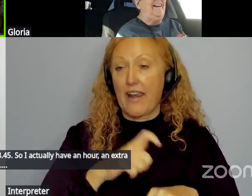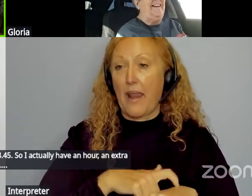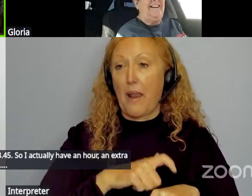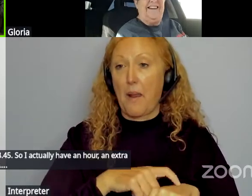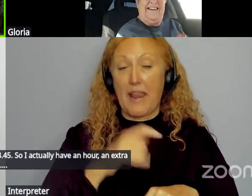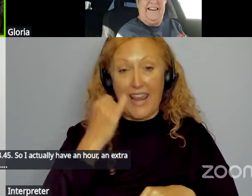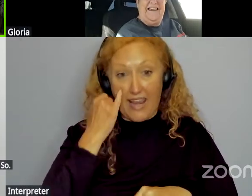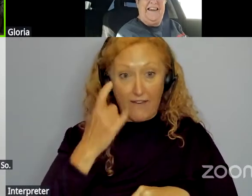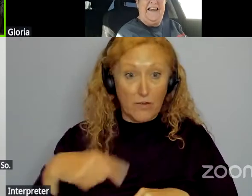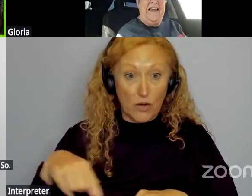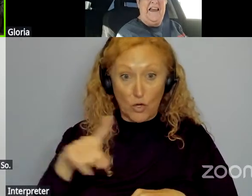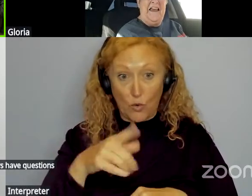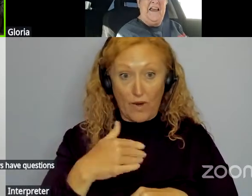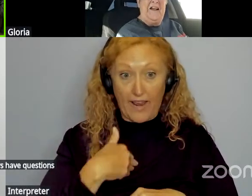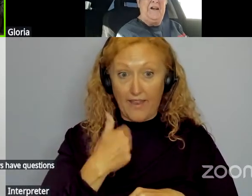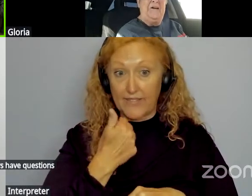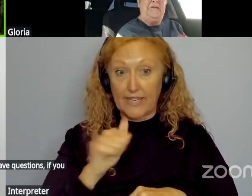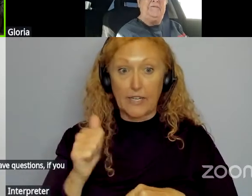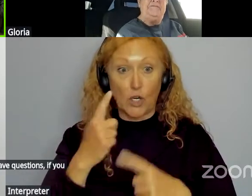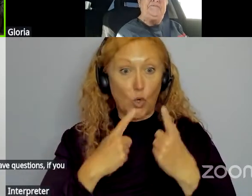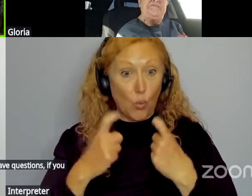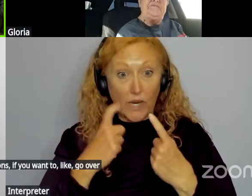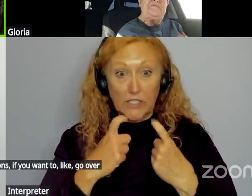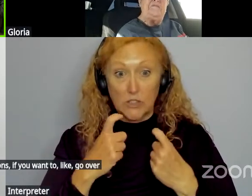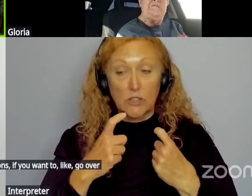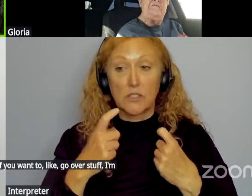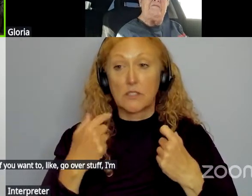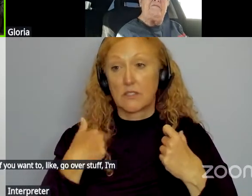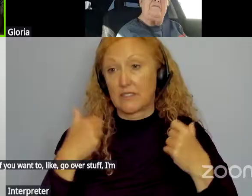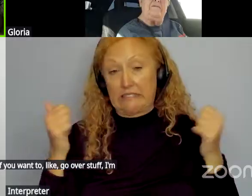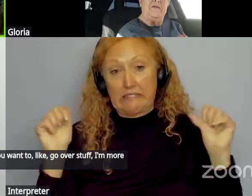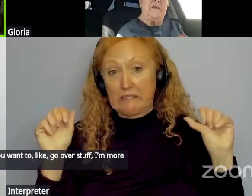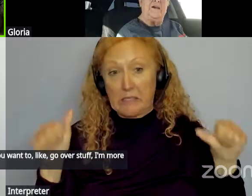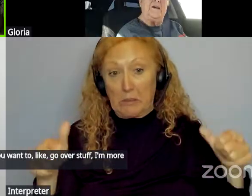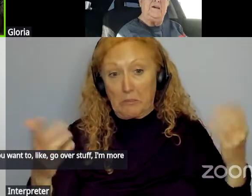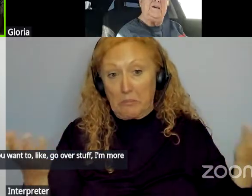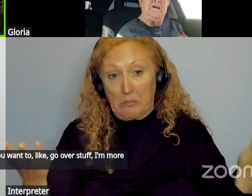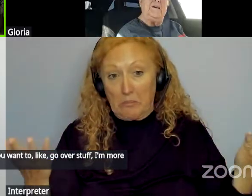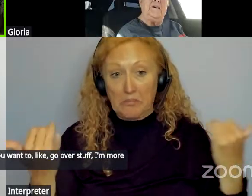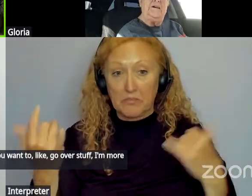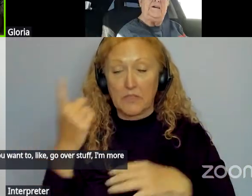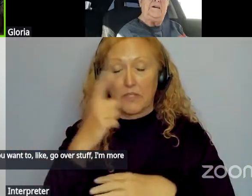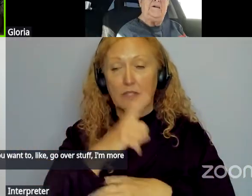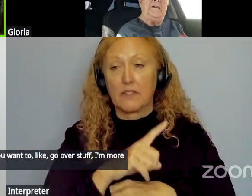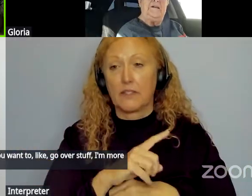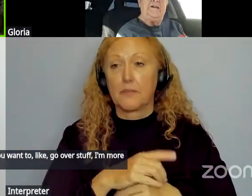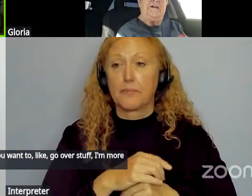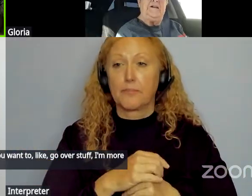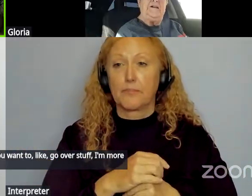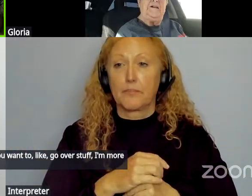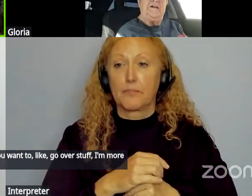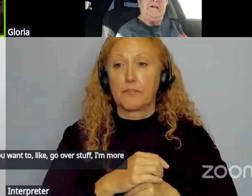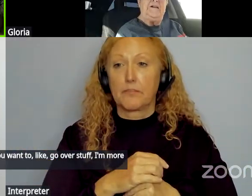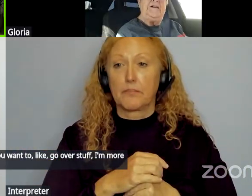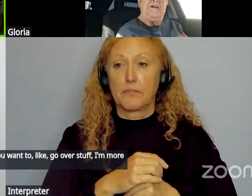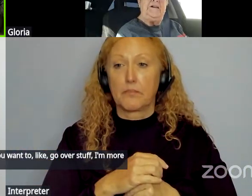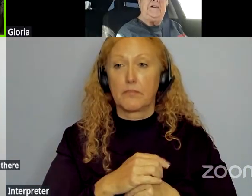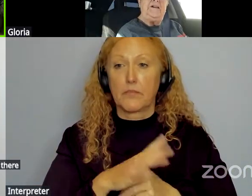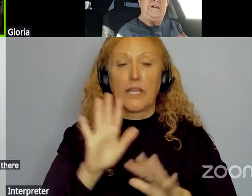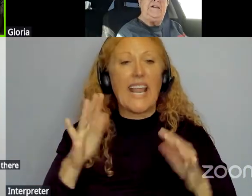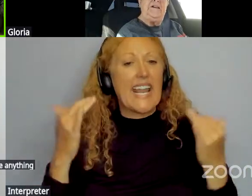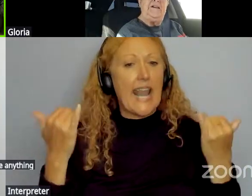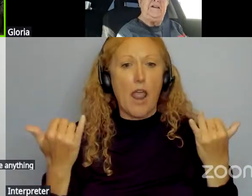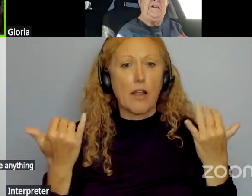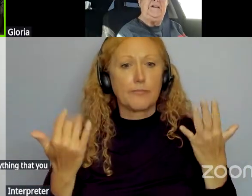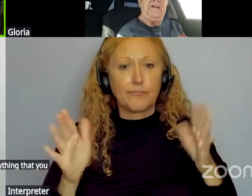So if you guys have questions, if you want to like go over stuff, I'm more than happy to do that today. Um, is there anything that